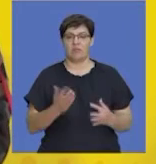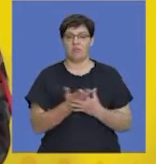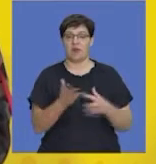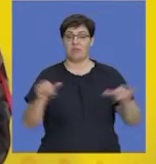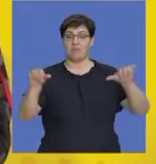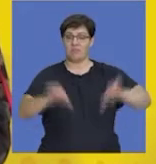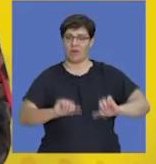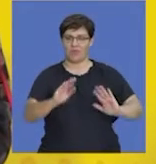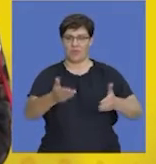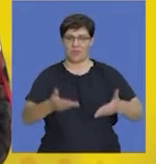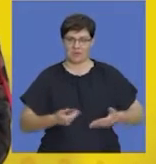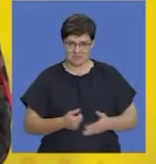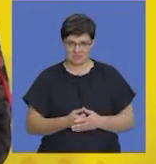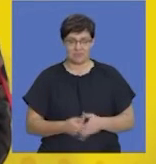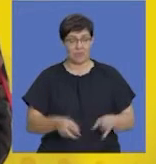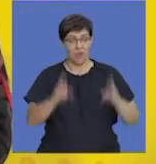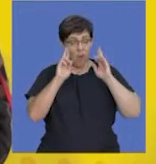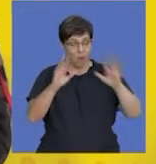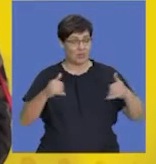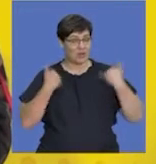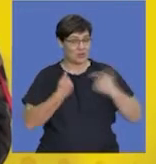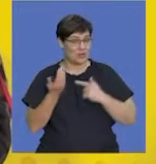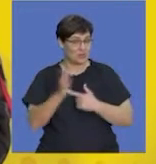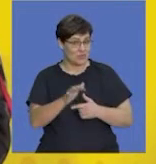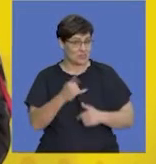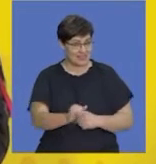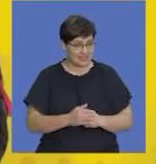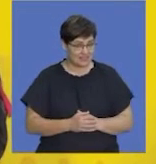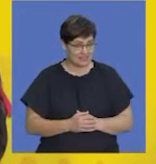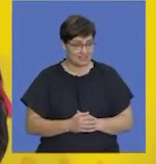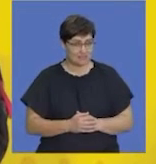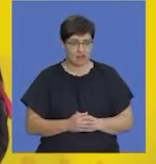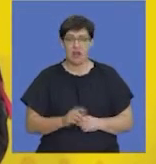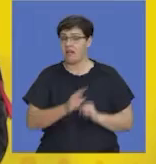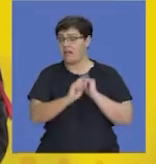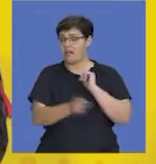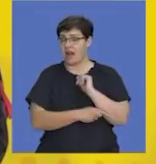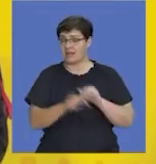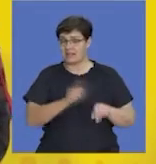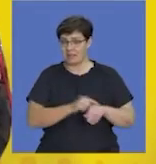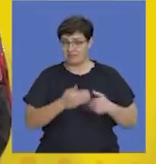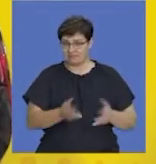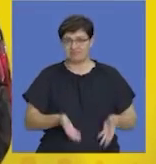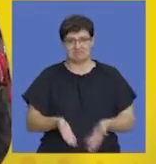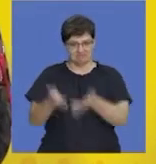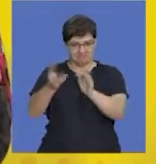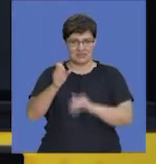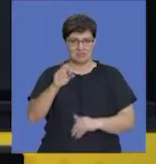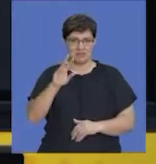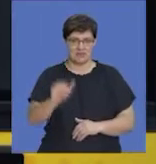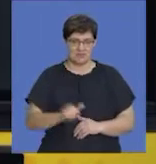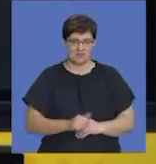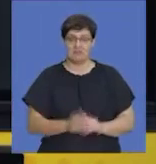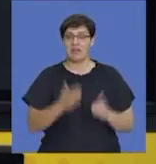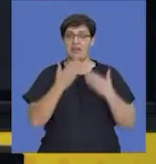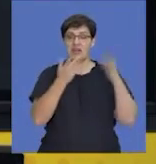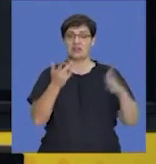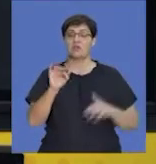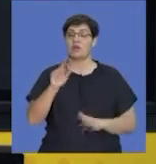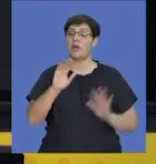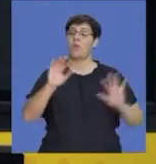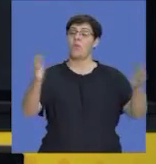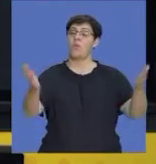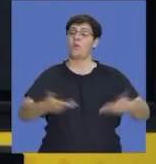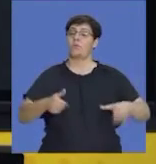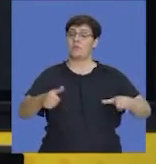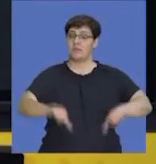Welcome back from the break, Matrix. I hope you guys are still enjoying the show. We are in the last segment, so take it away, Seema. Thanks, Luni. Welcome back,